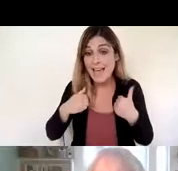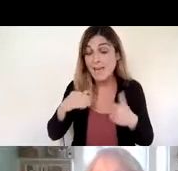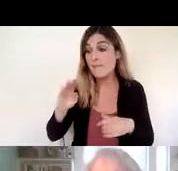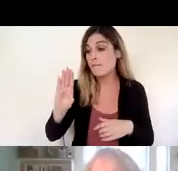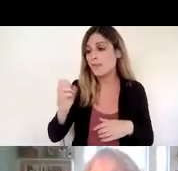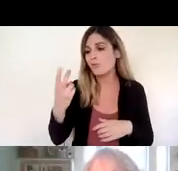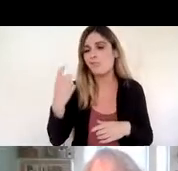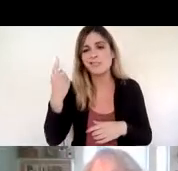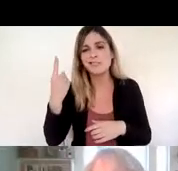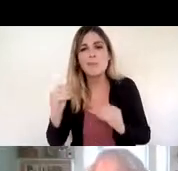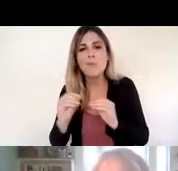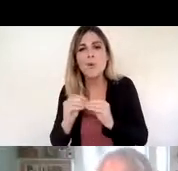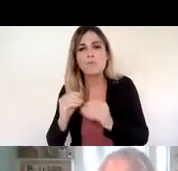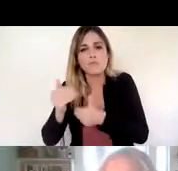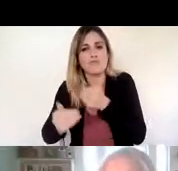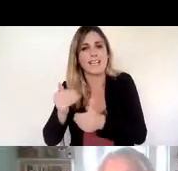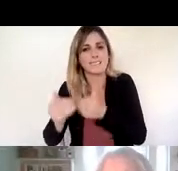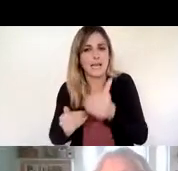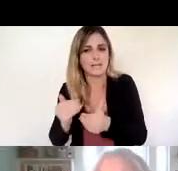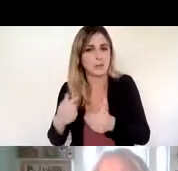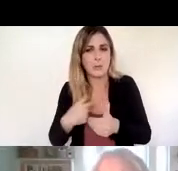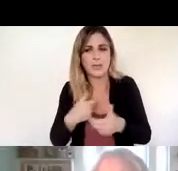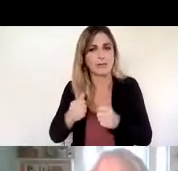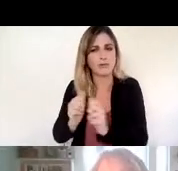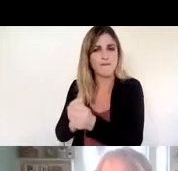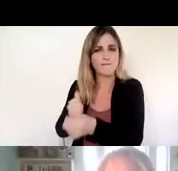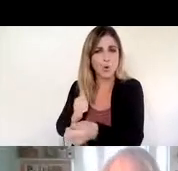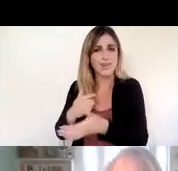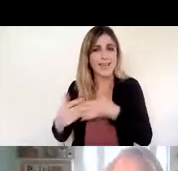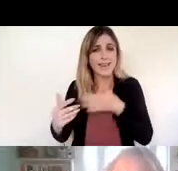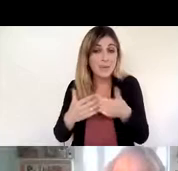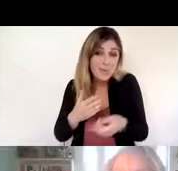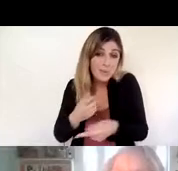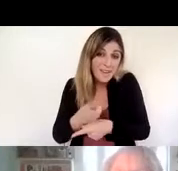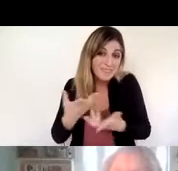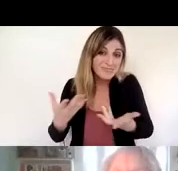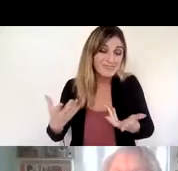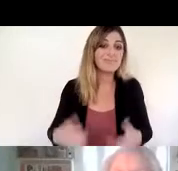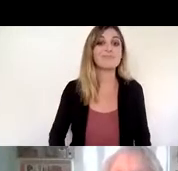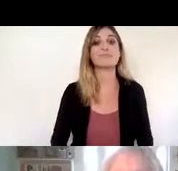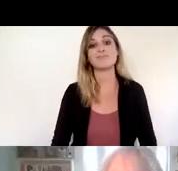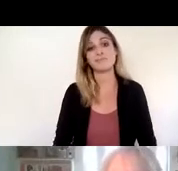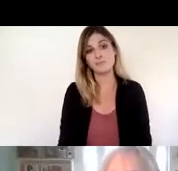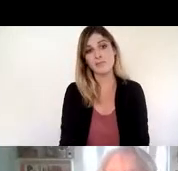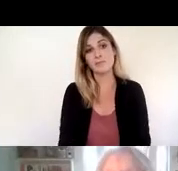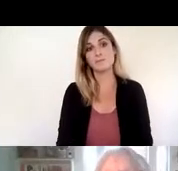processed foods that many of us try to eat a little bit less often, to include a little bit less often in our diets.